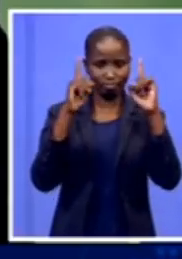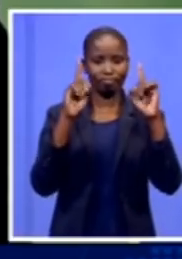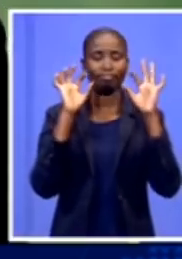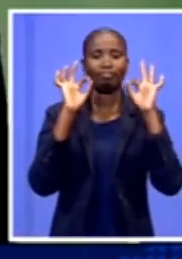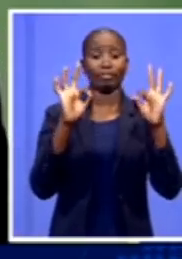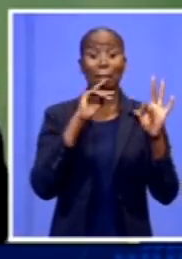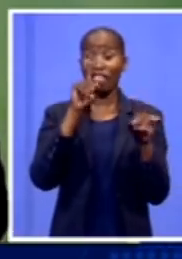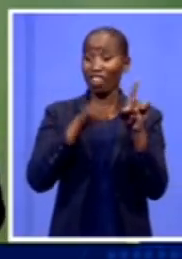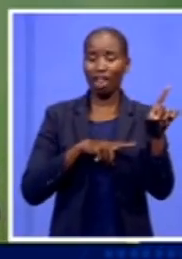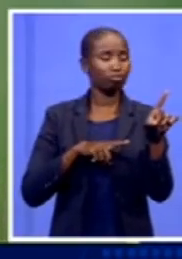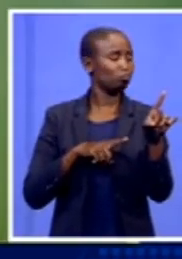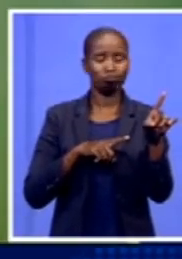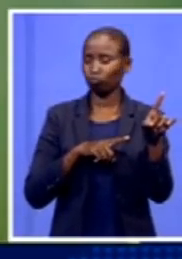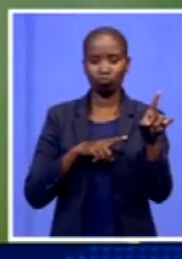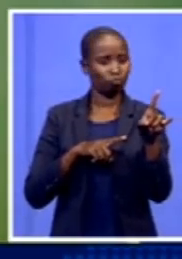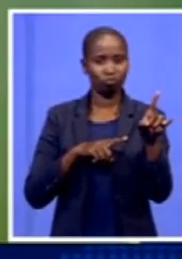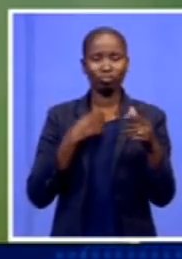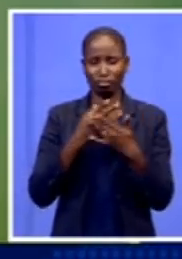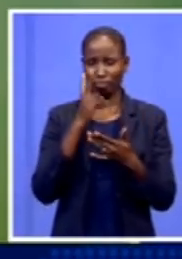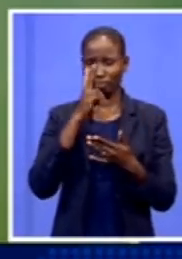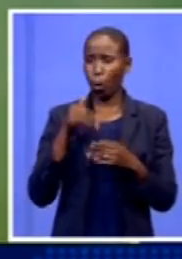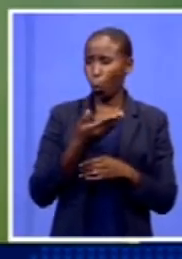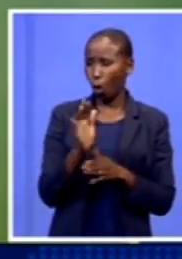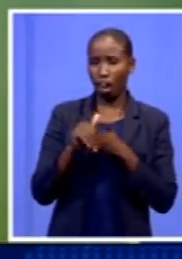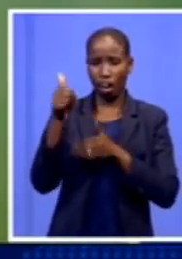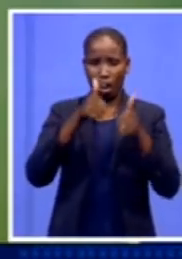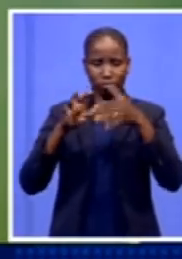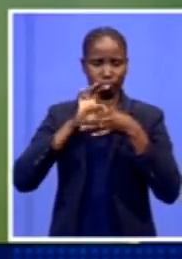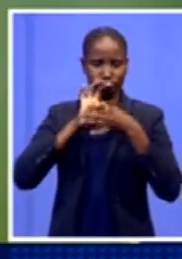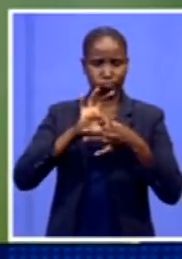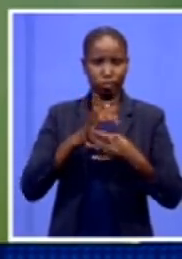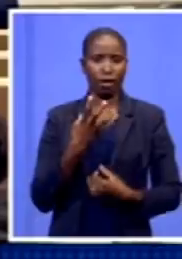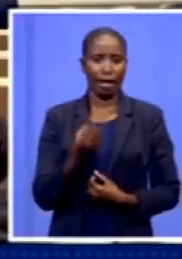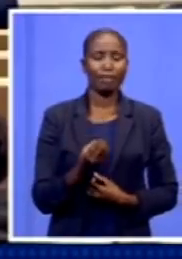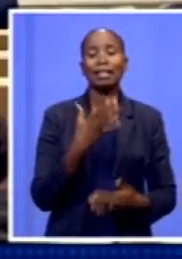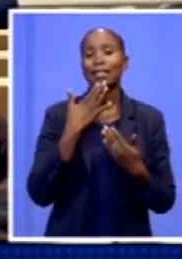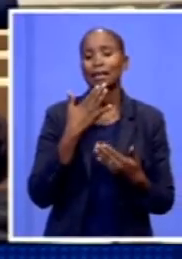the commitment of all our leaders here. Thank you, and back to you. Thank you,